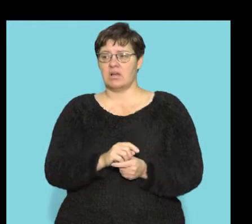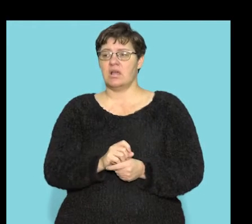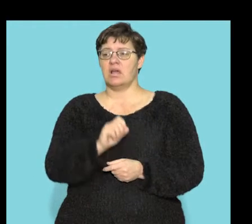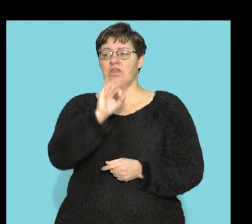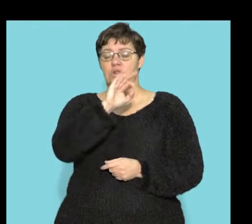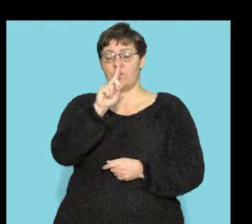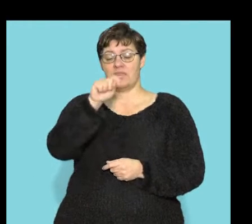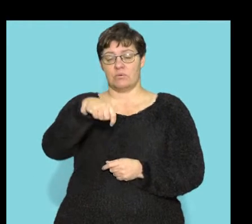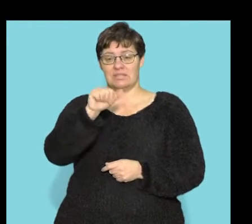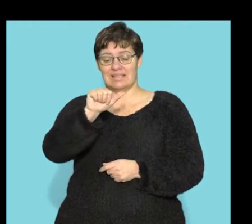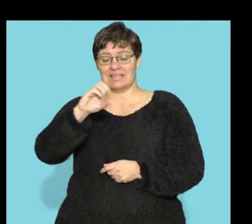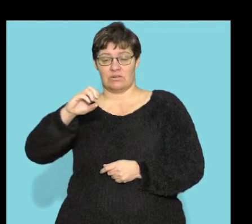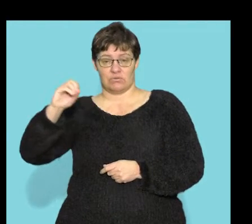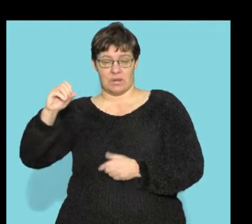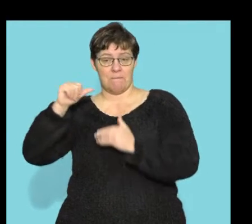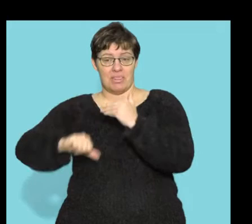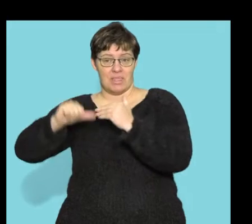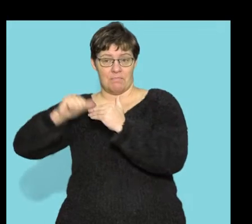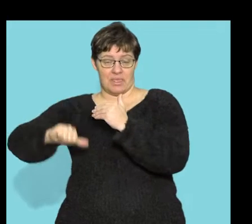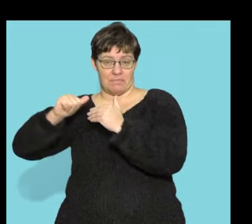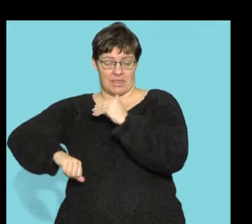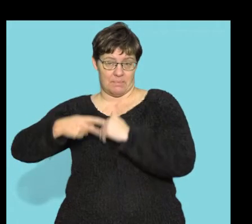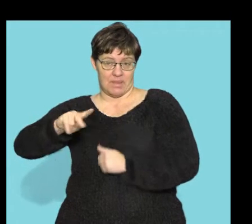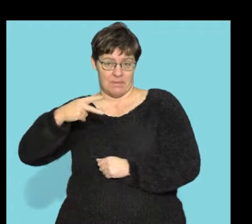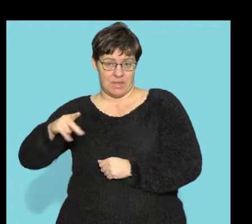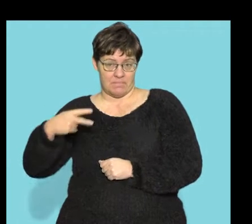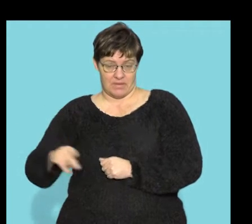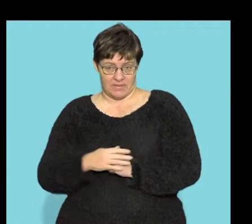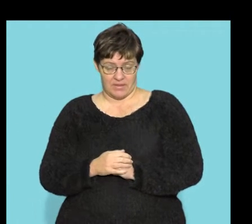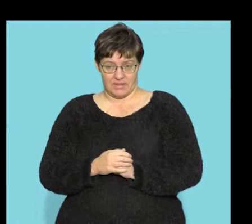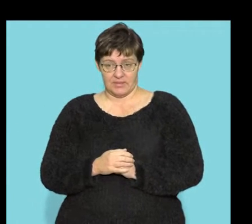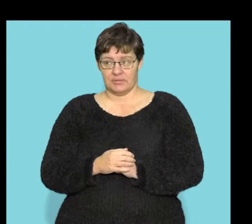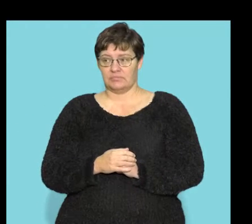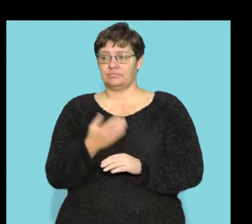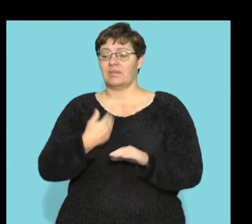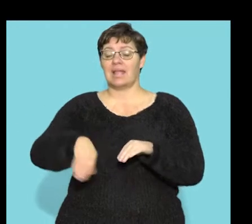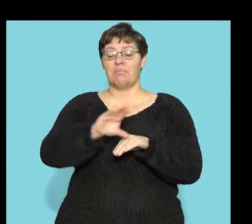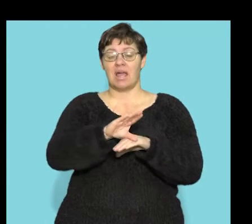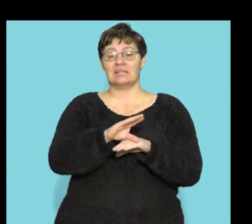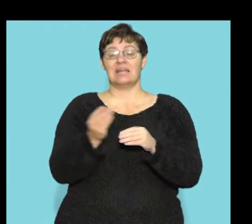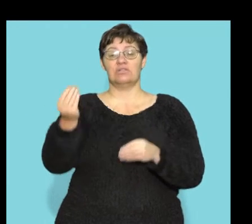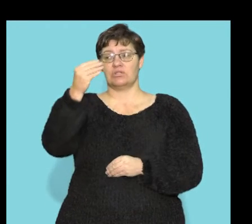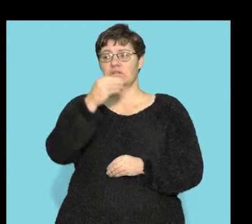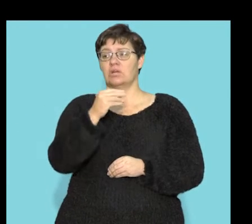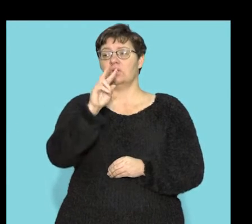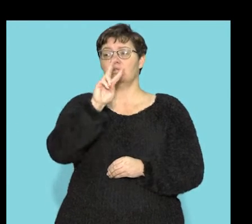remember, it's monthly, okay? And they're telling you that the capitalized interest amounted to 242,500 for the